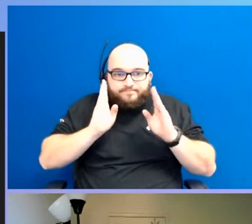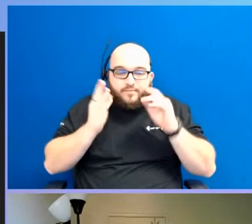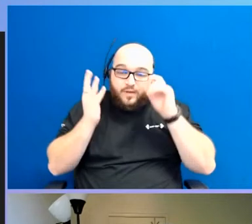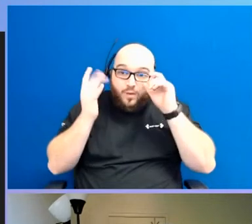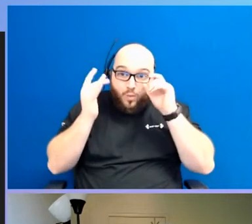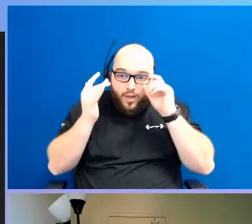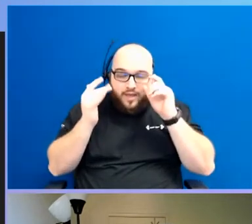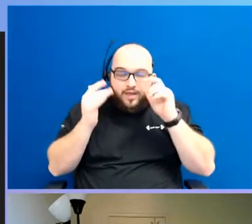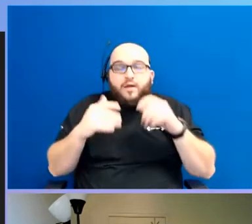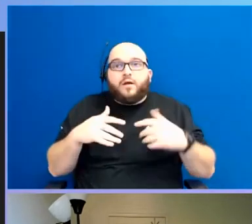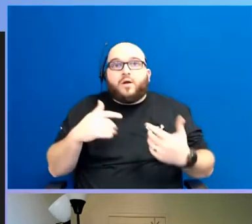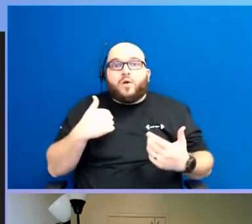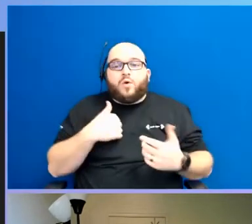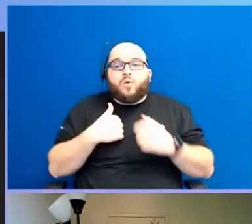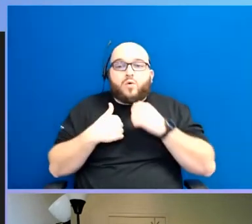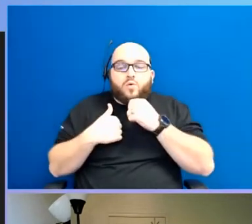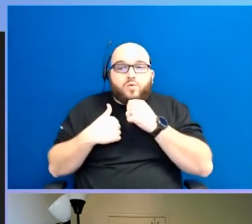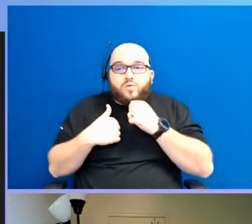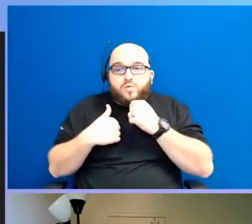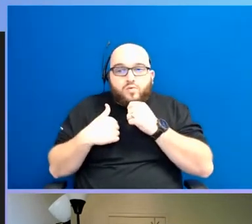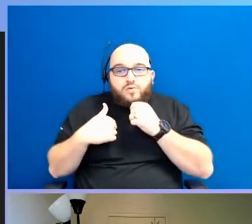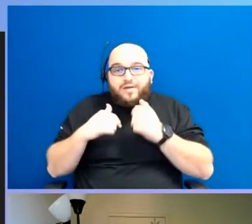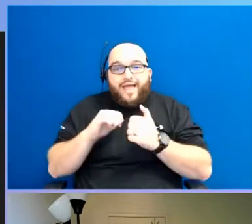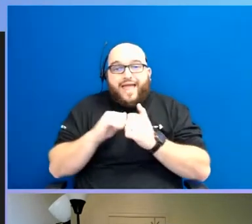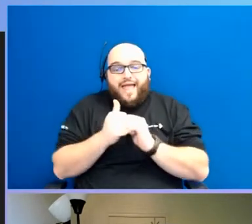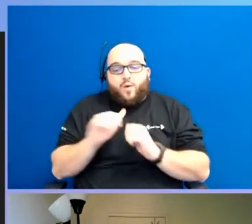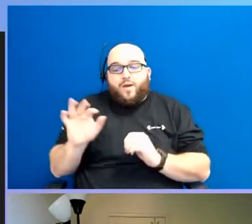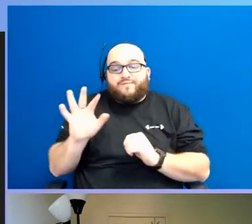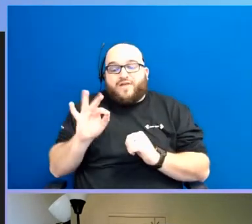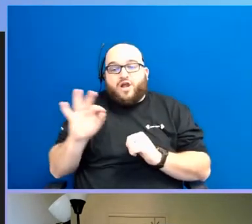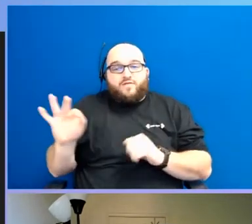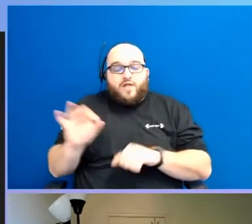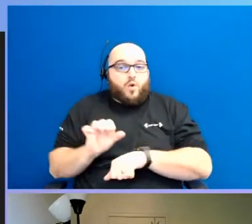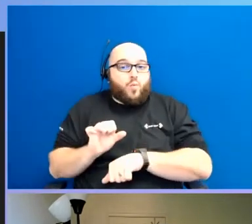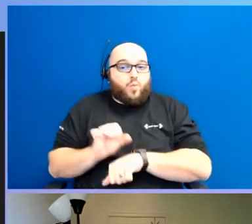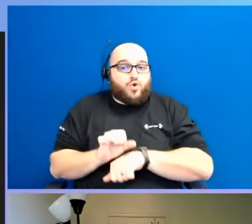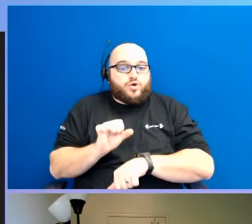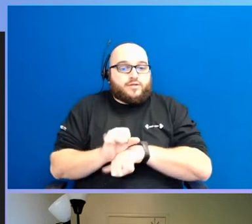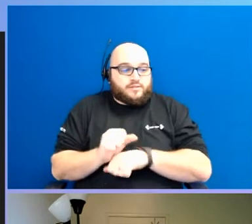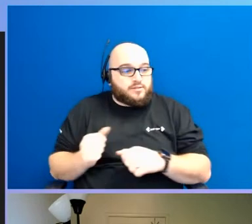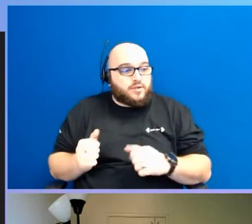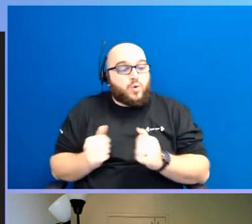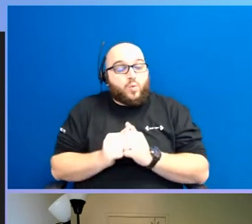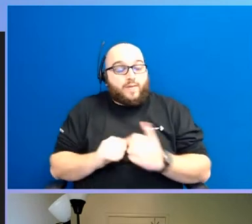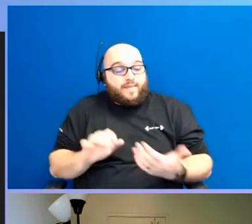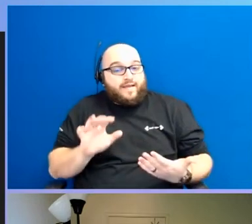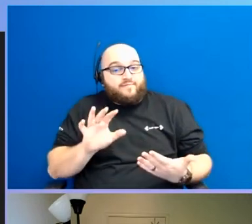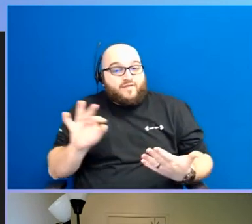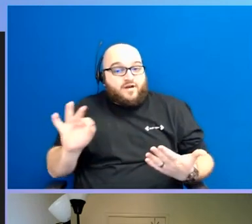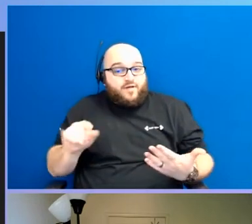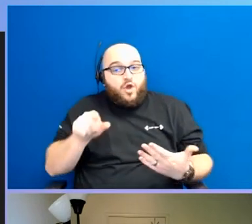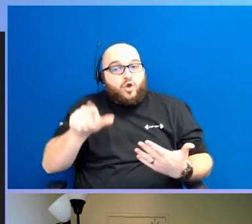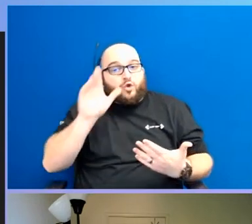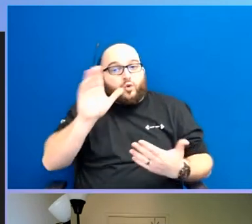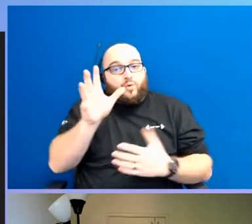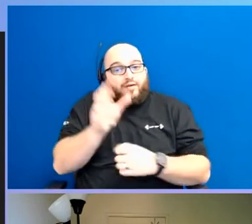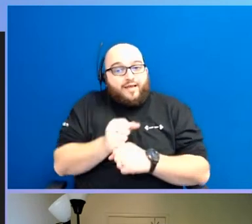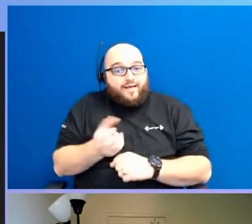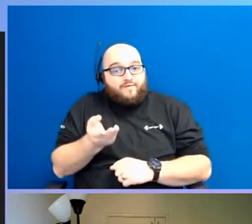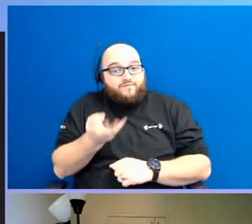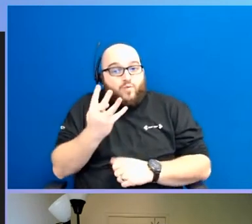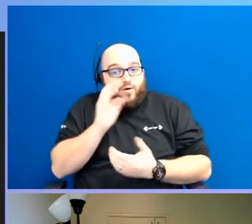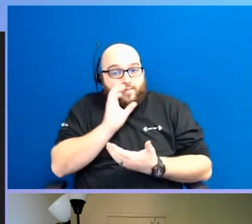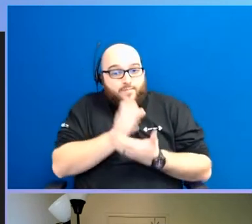because of the way that Firefly works. With Firefly, you're gonna get 4 images that are